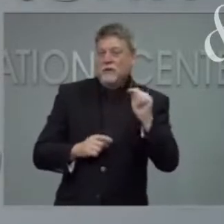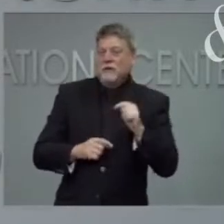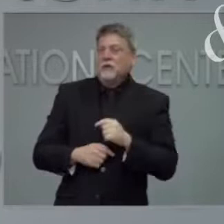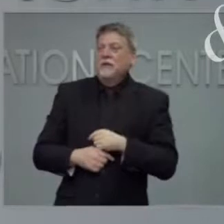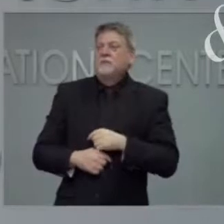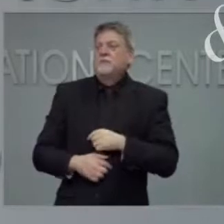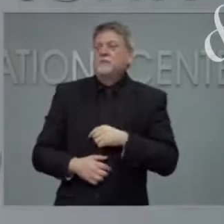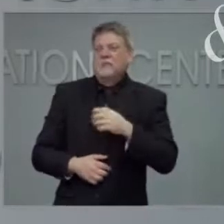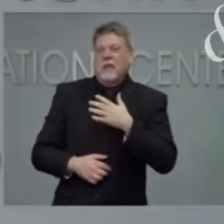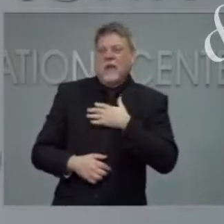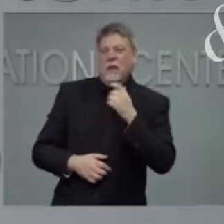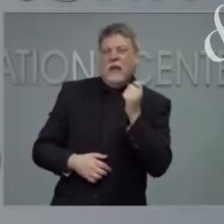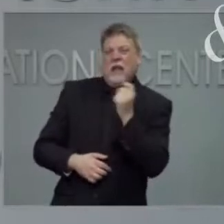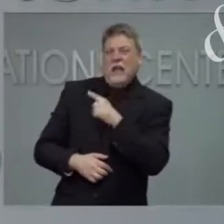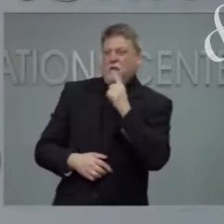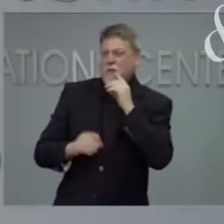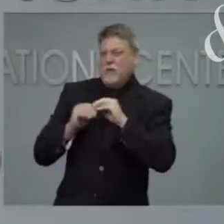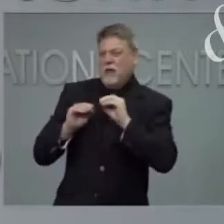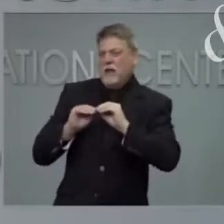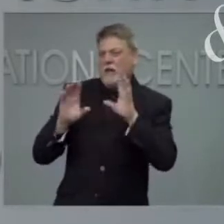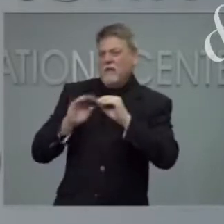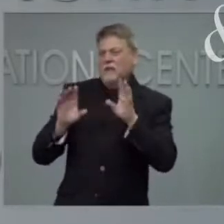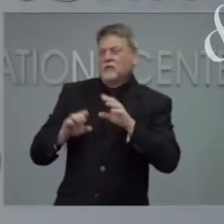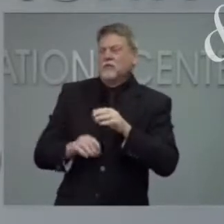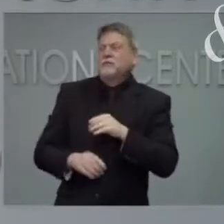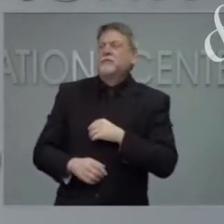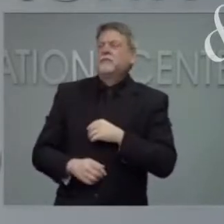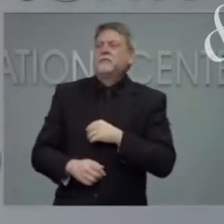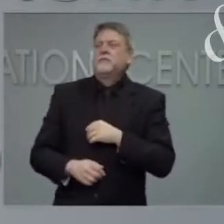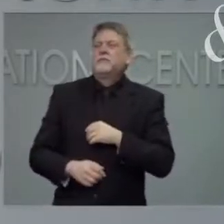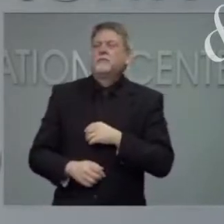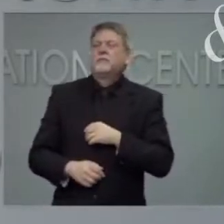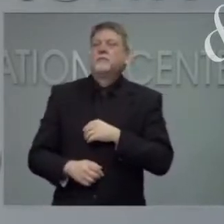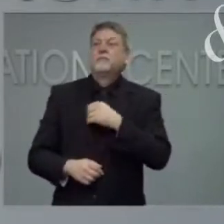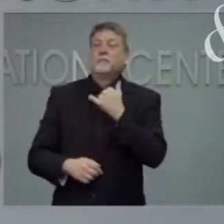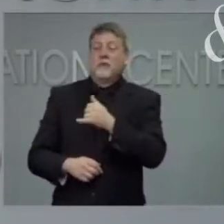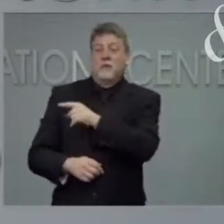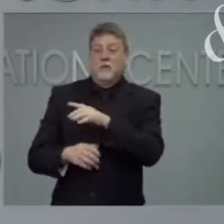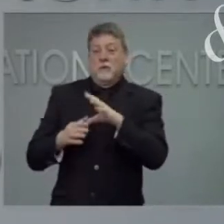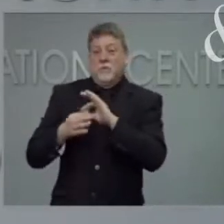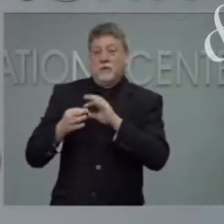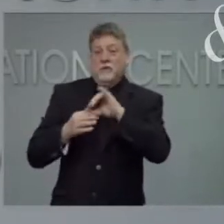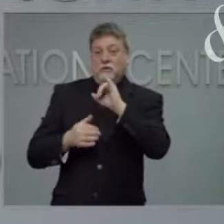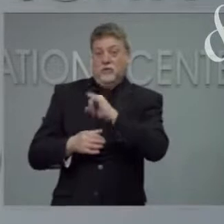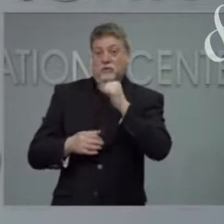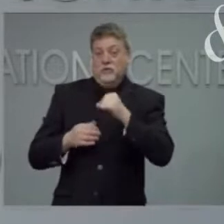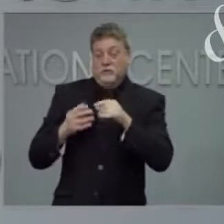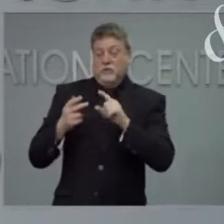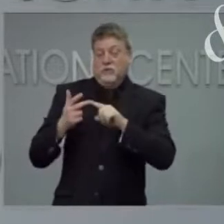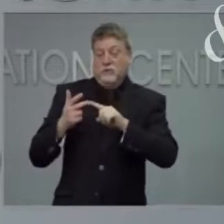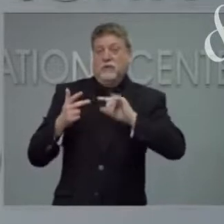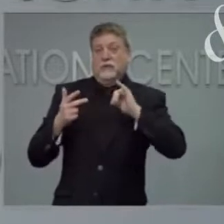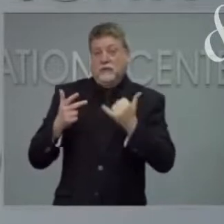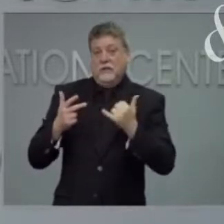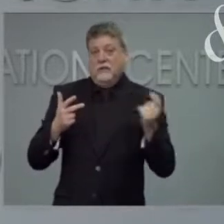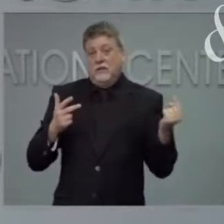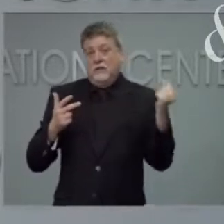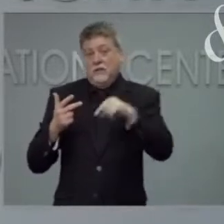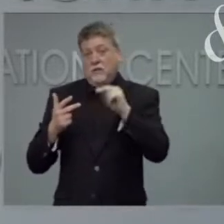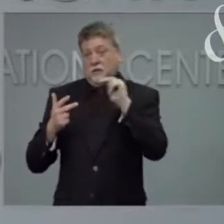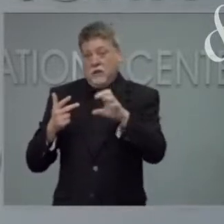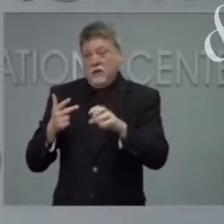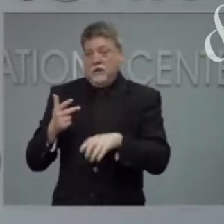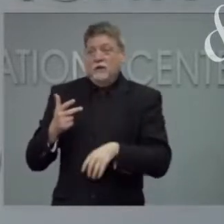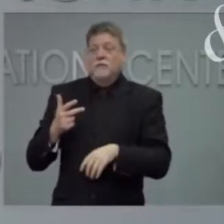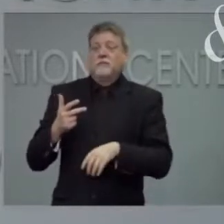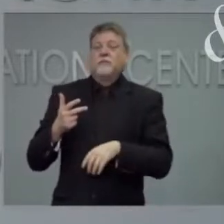for clarity for our viewers. With the addition of this new vaccine by Johnson & Johnson, it will be put into the mix with